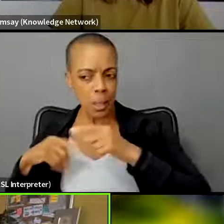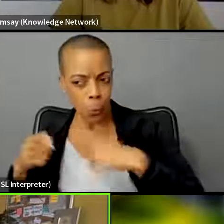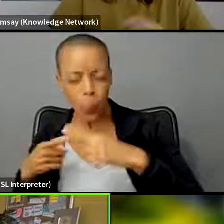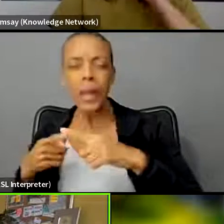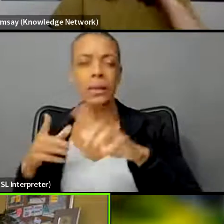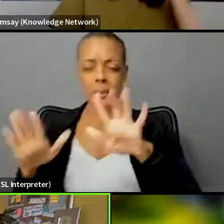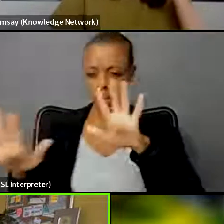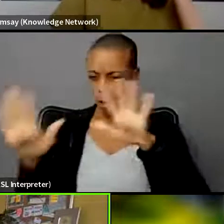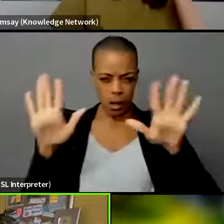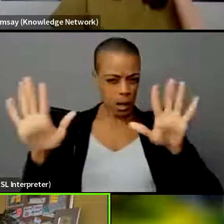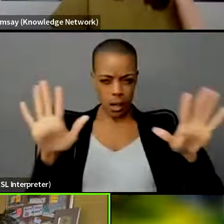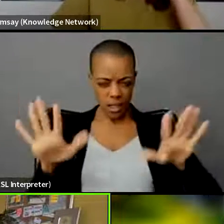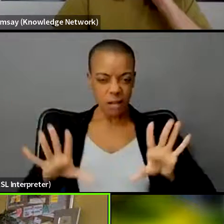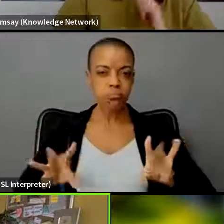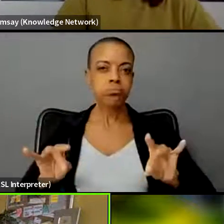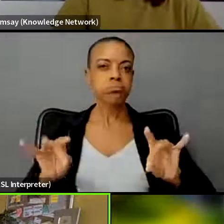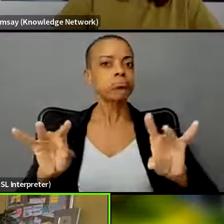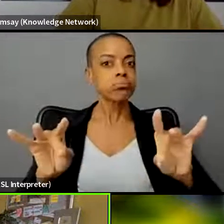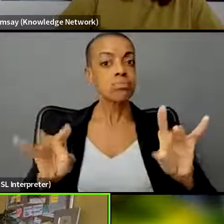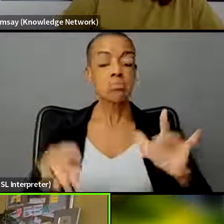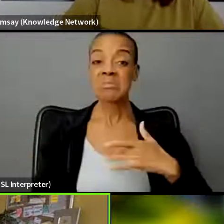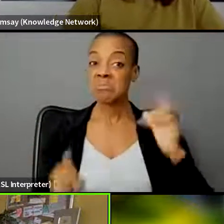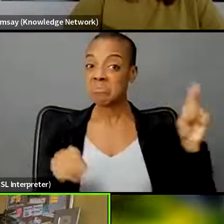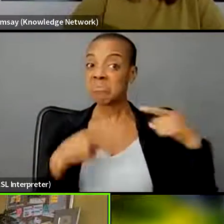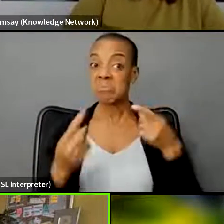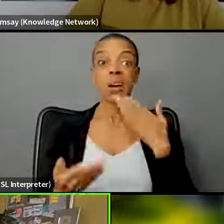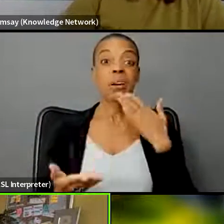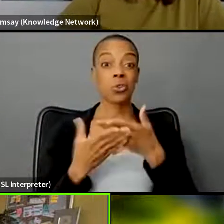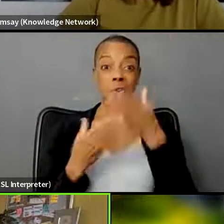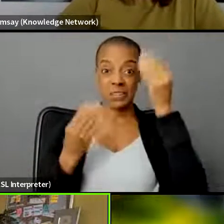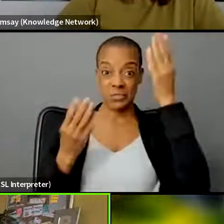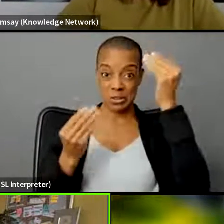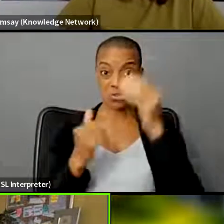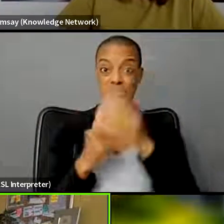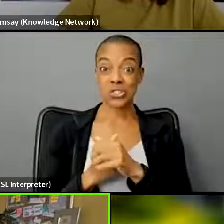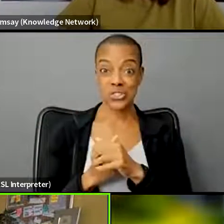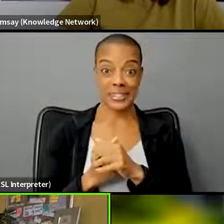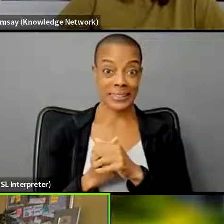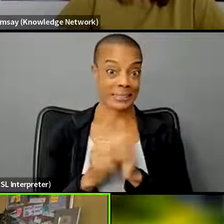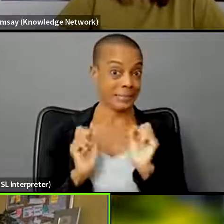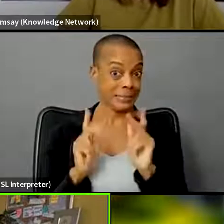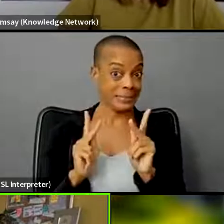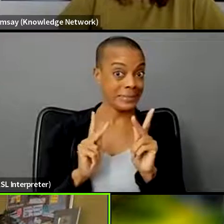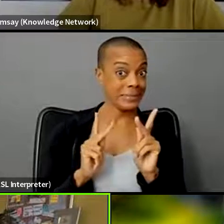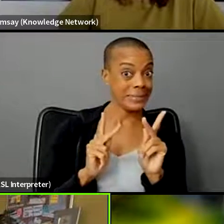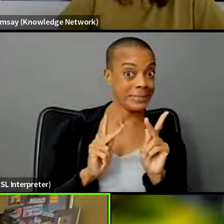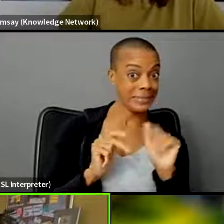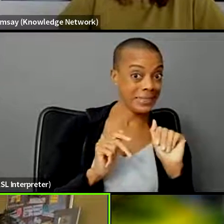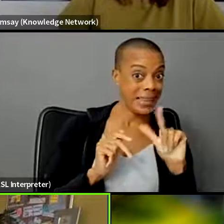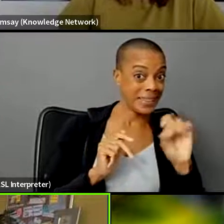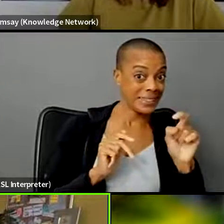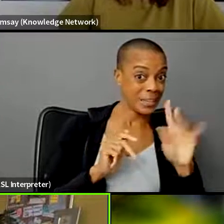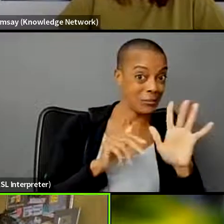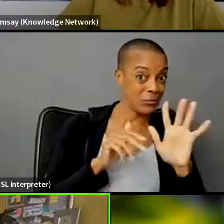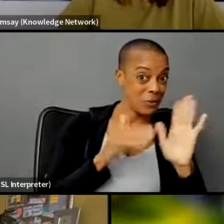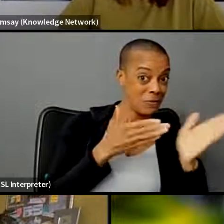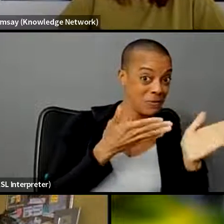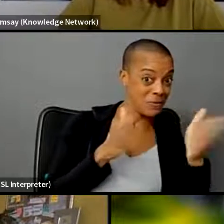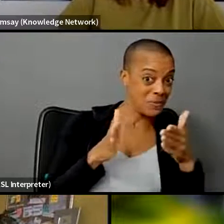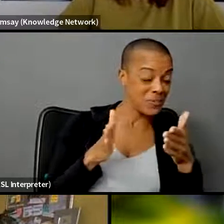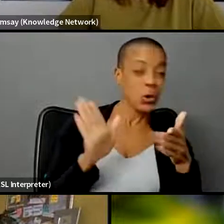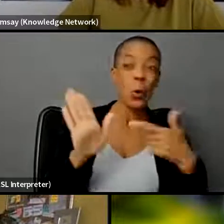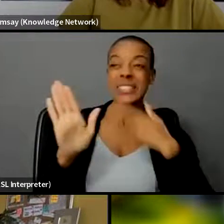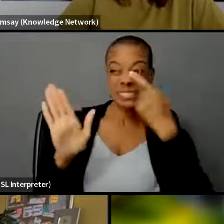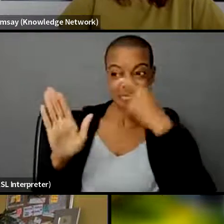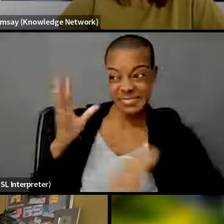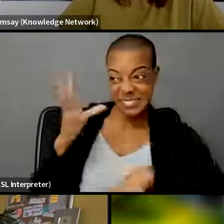feel like there's been some really good tidbits shared so far. If it's okay, Alexandra, I'm going to move on to the other Just panel. let me add one